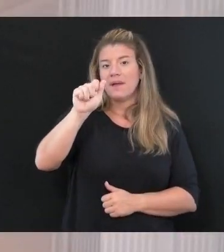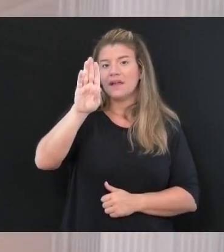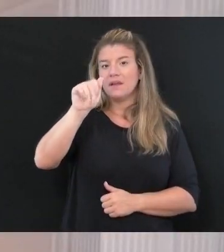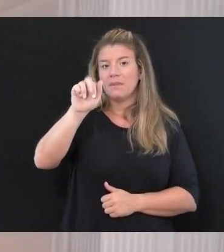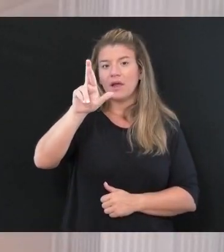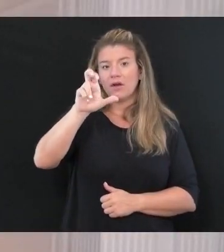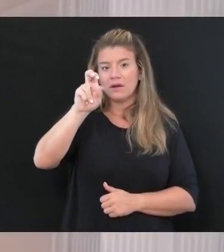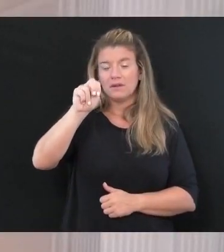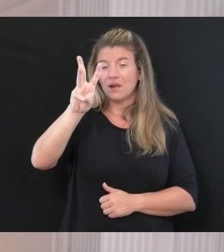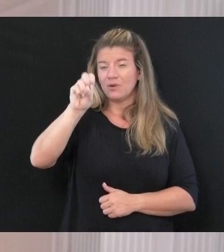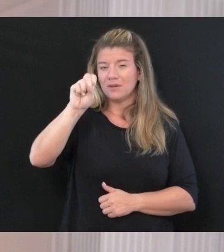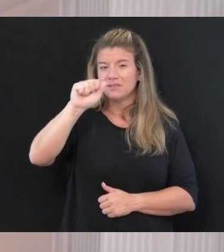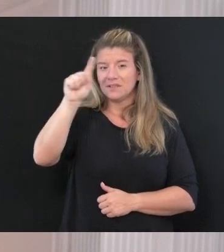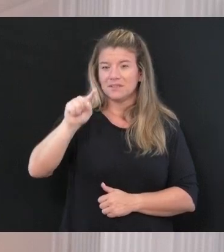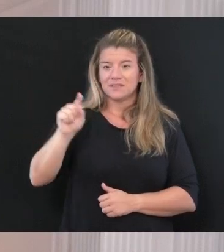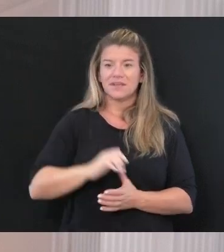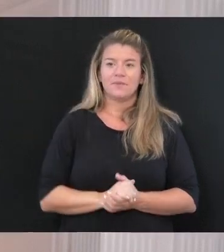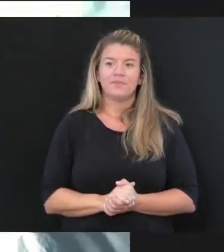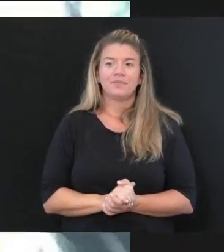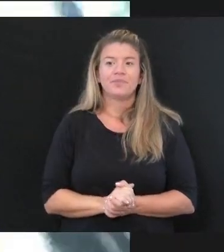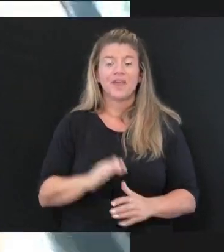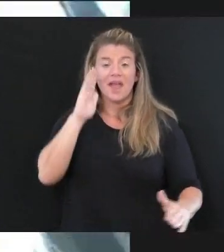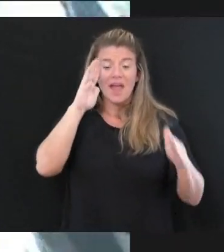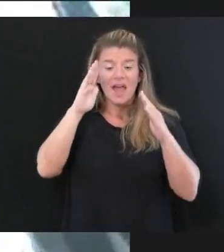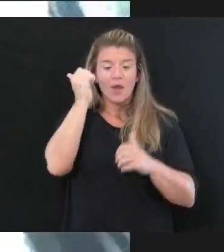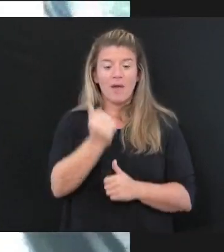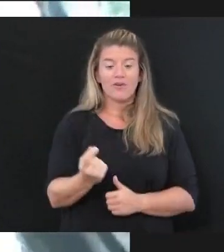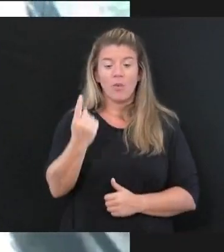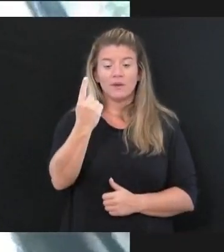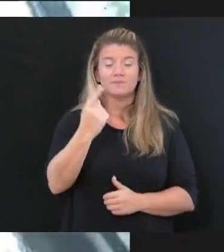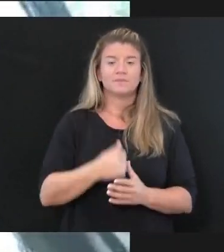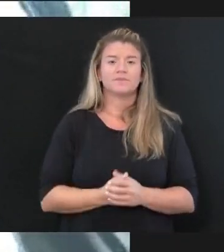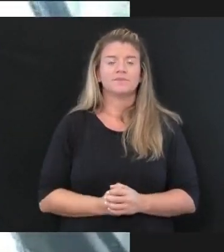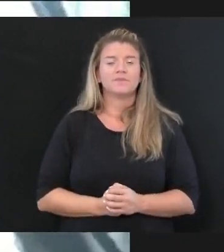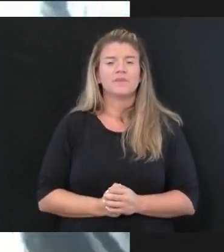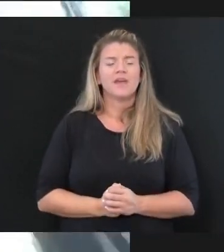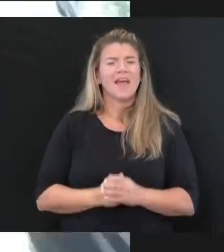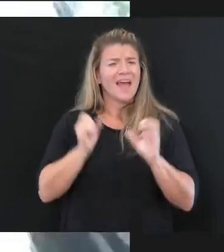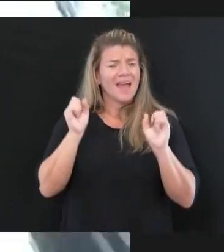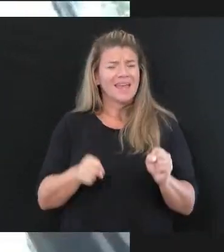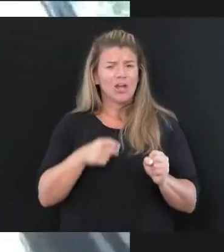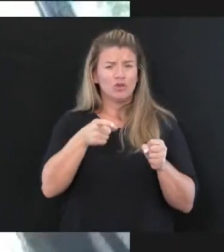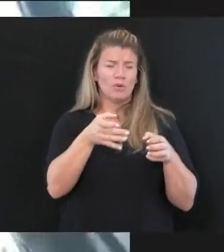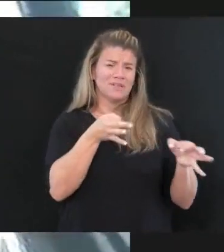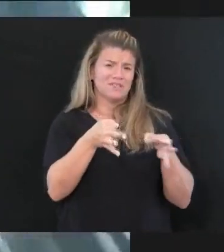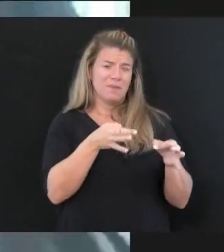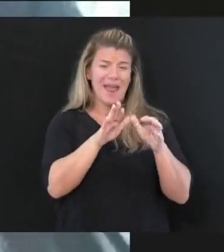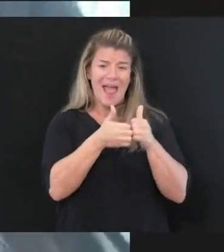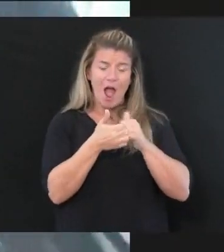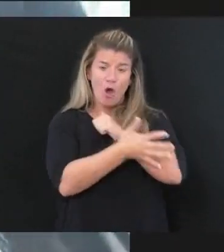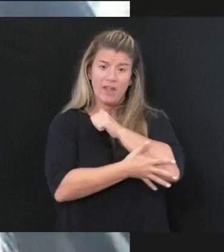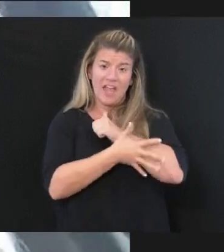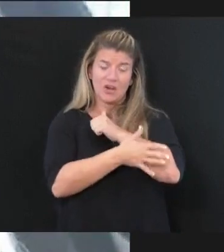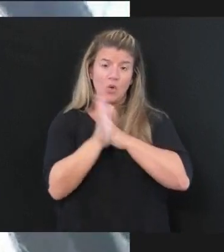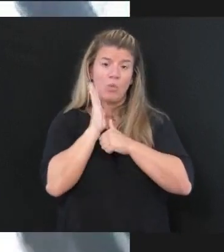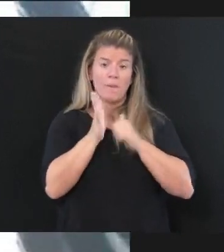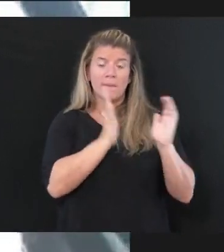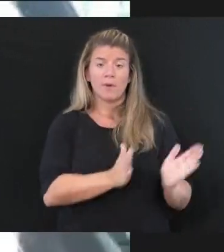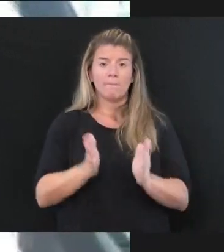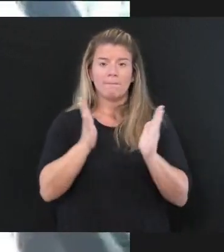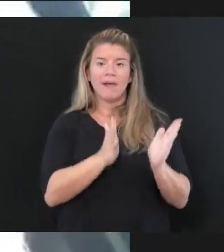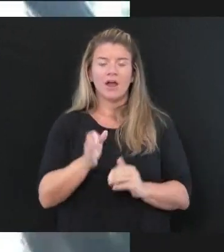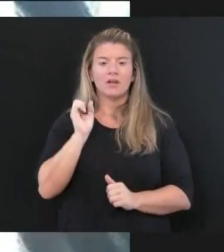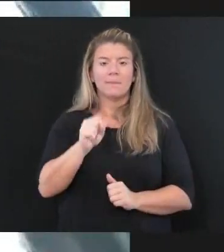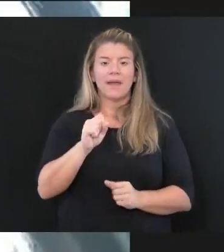WSAZ. Hi, everyone. Amanda Barron with WSAZ. Can you talk about how counties will be prepared and how they're preparing to be